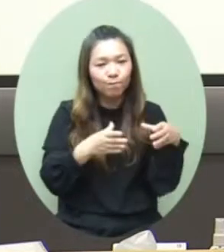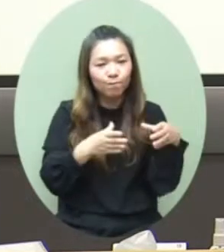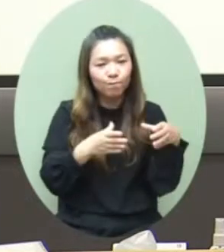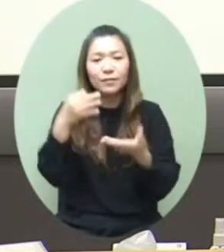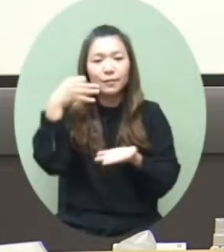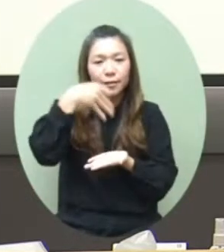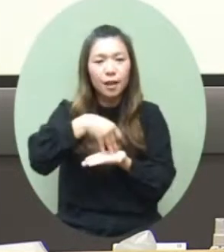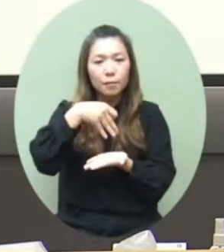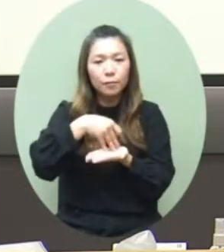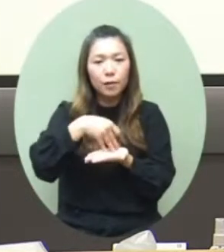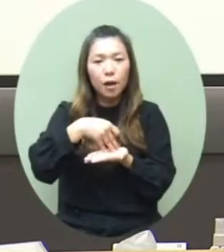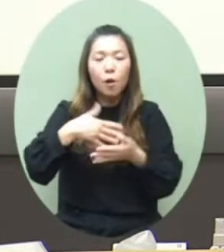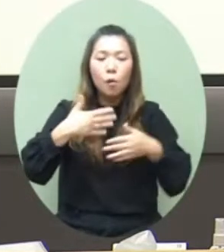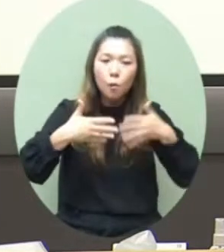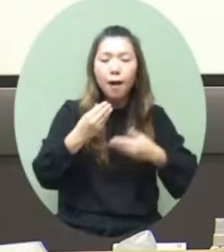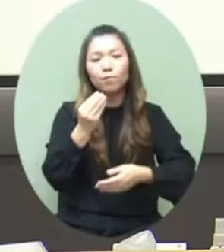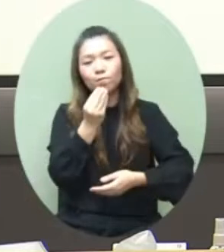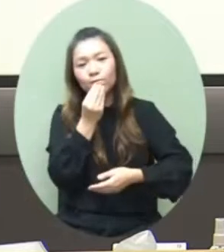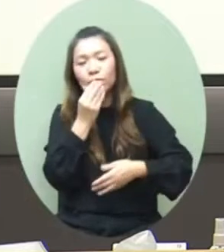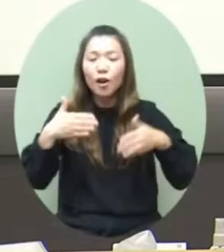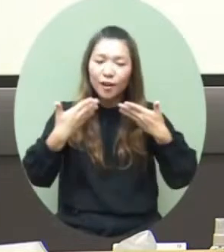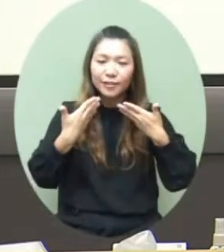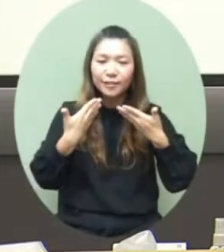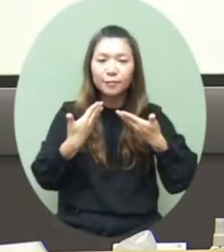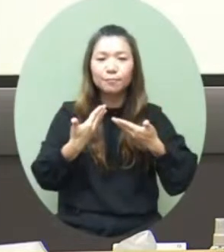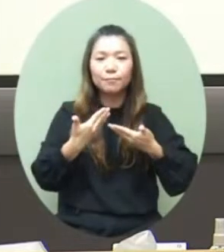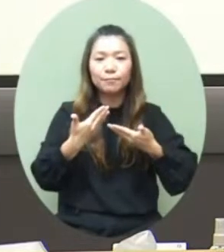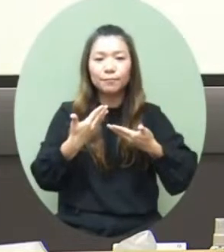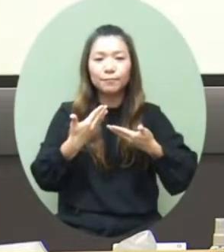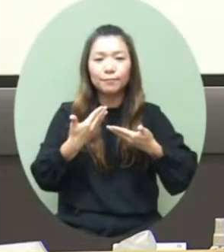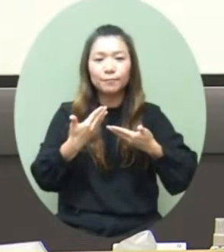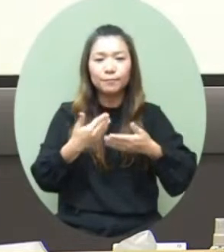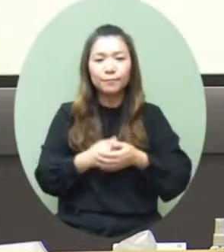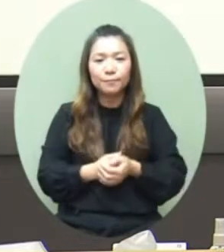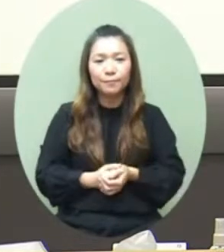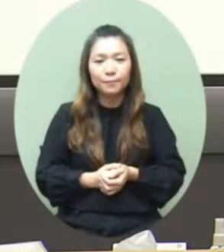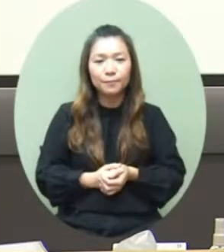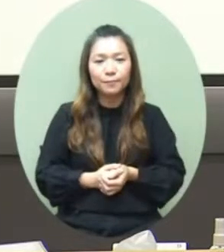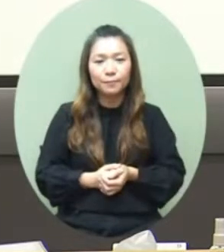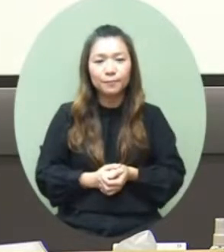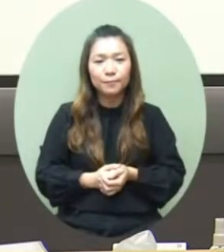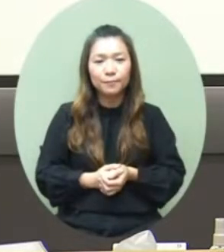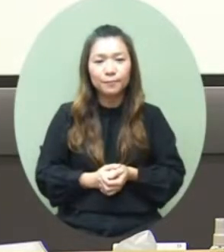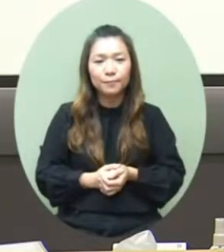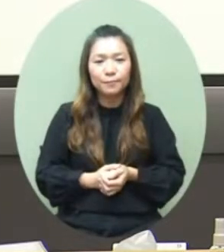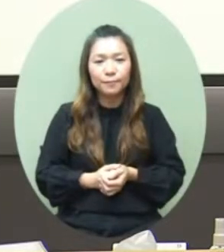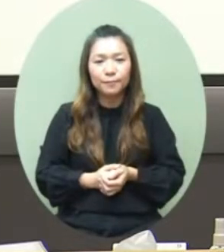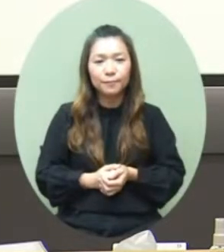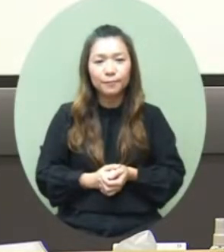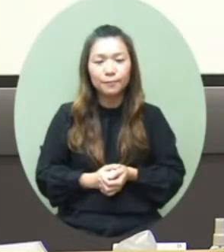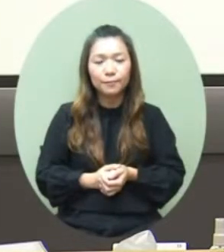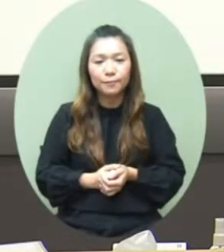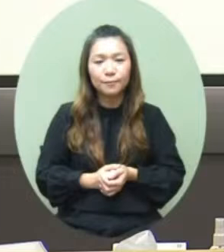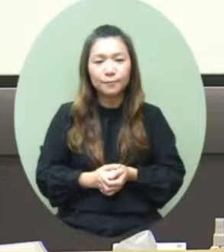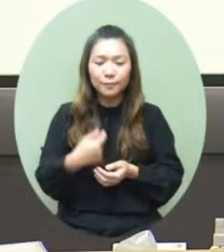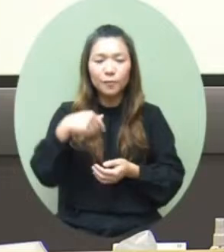will benefit from the campaign so that they can have fun